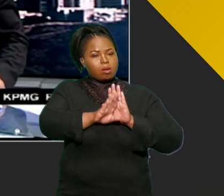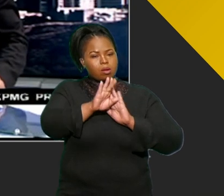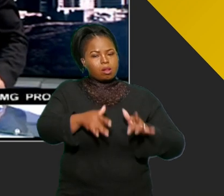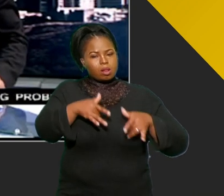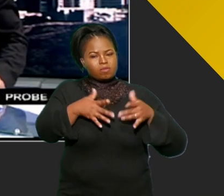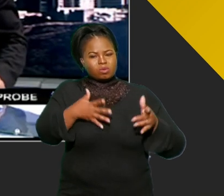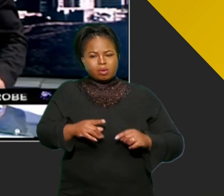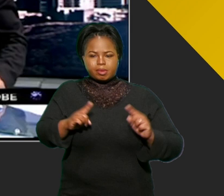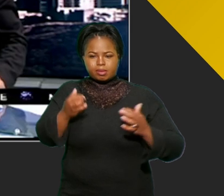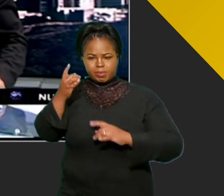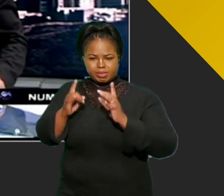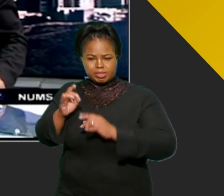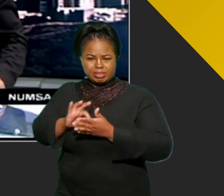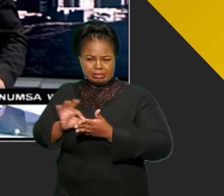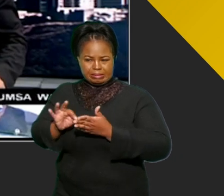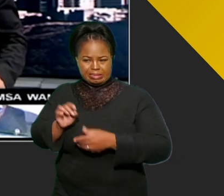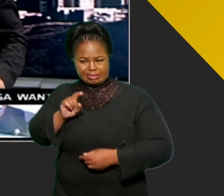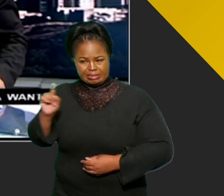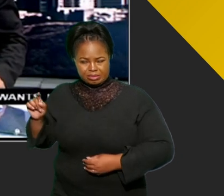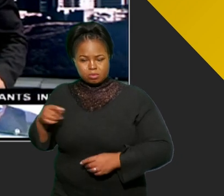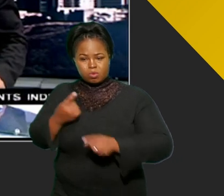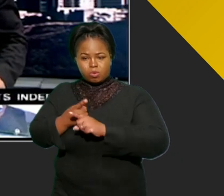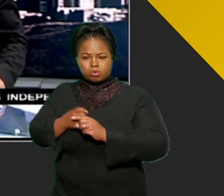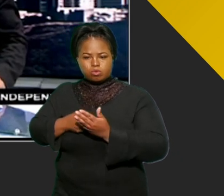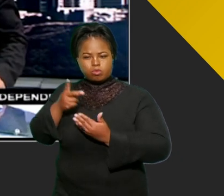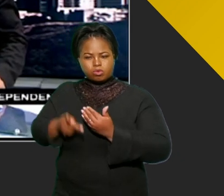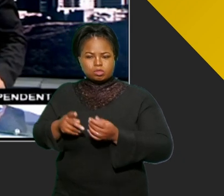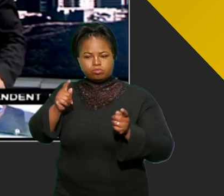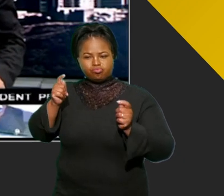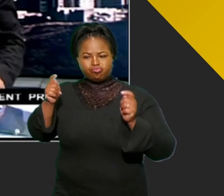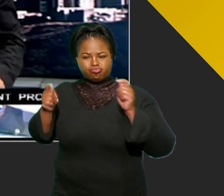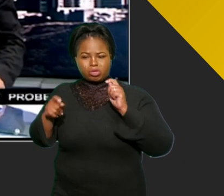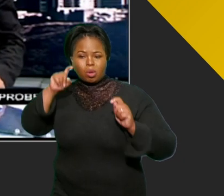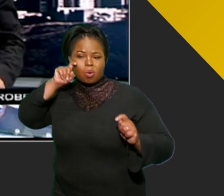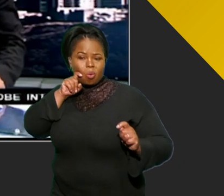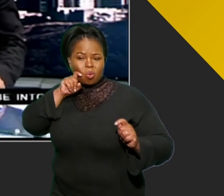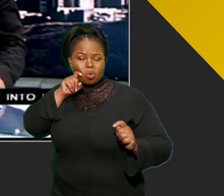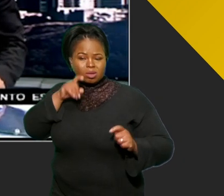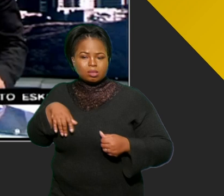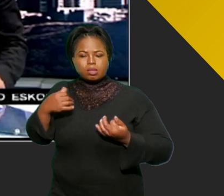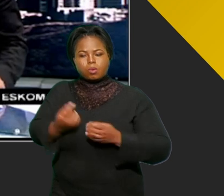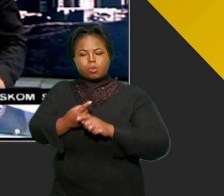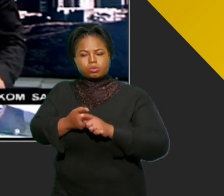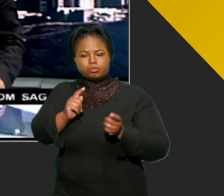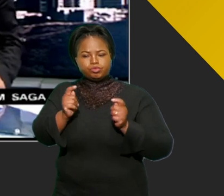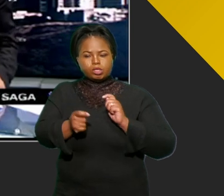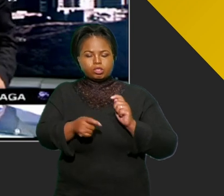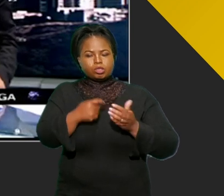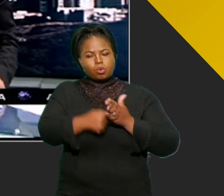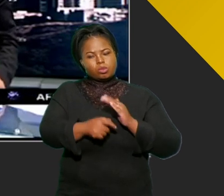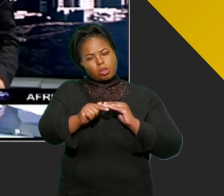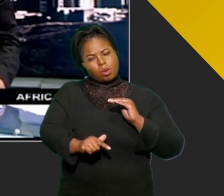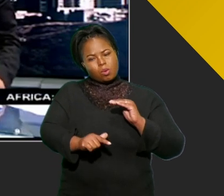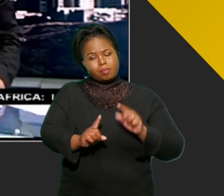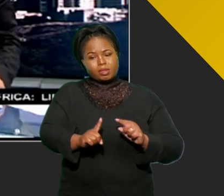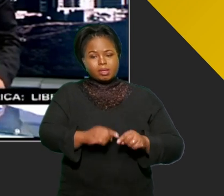and make more housing available. It includes an ambitious project to convert derelict buildings into low-cost housing. But the envisaged